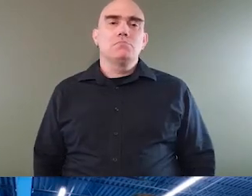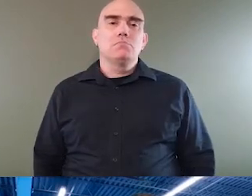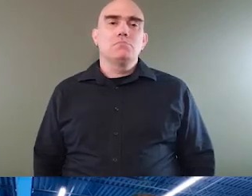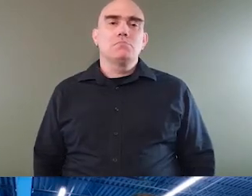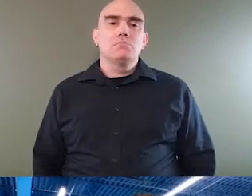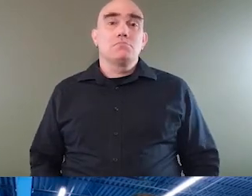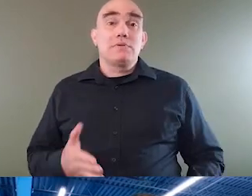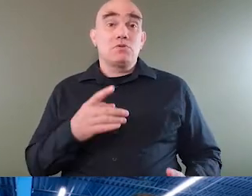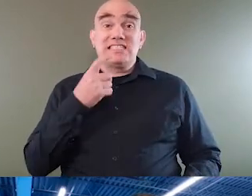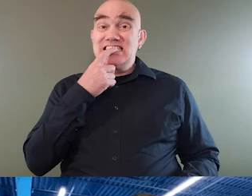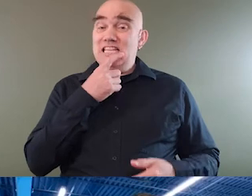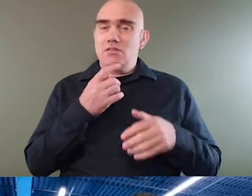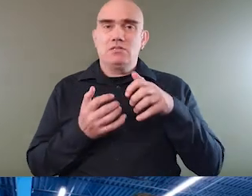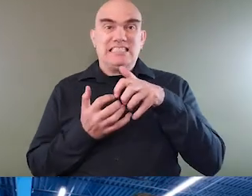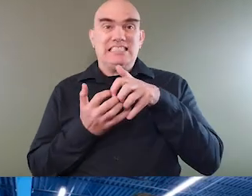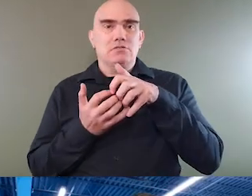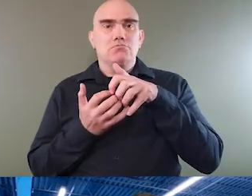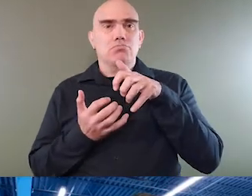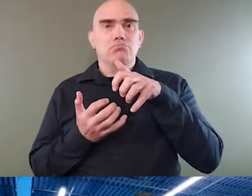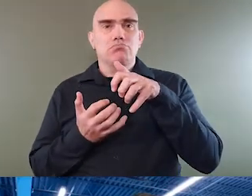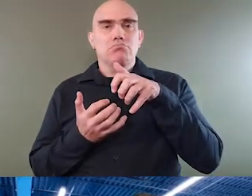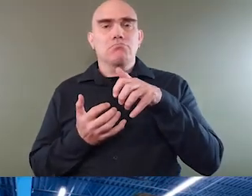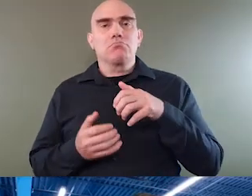Maybe even separate your teeth.